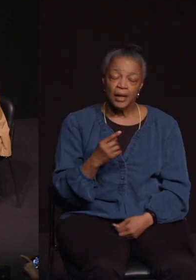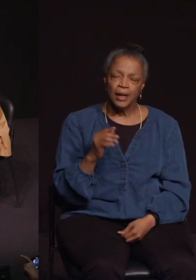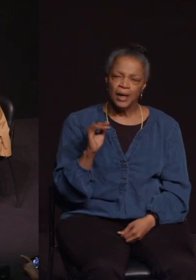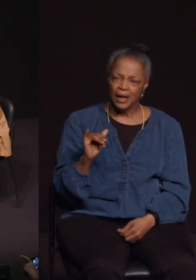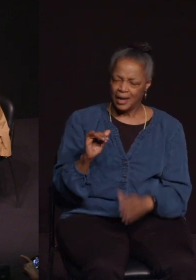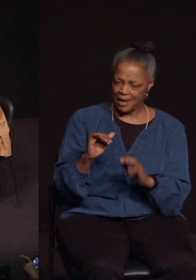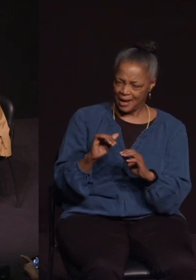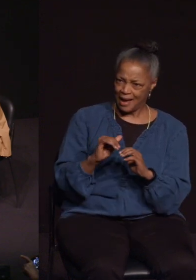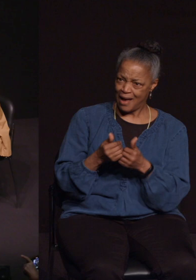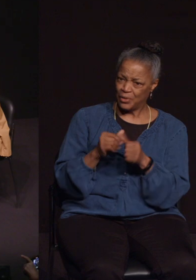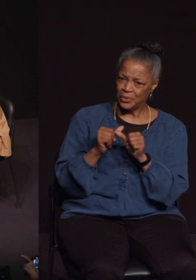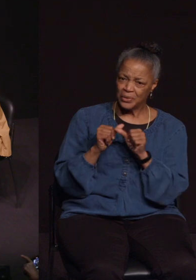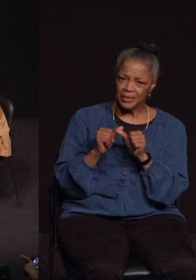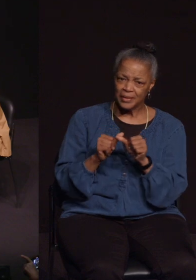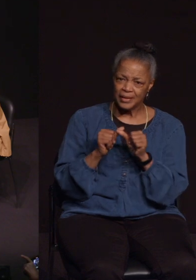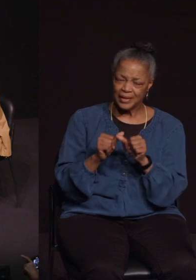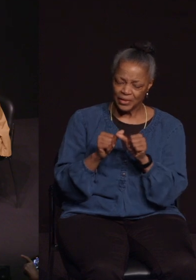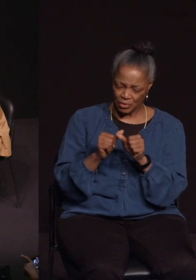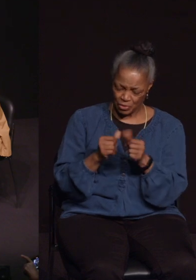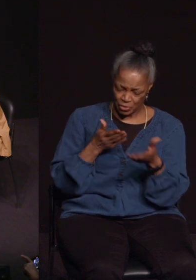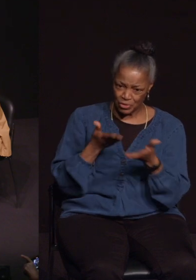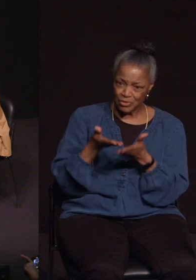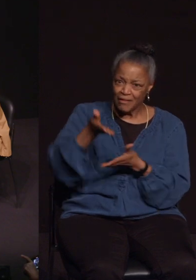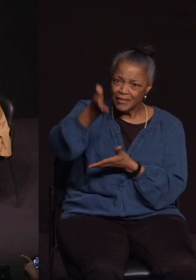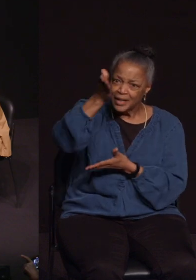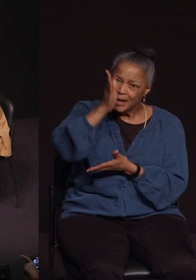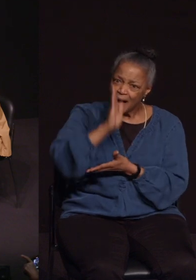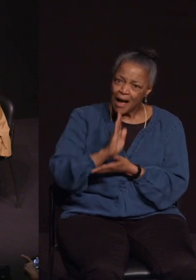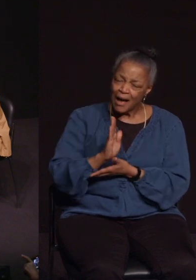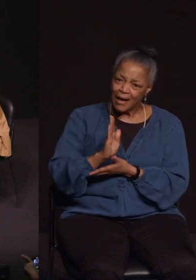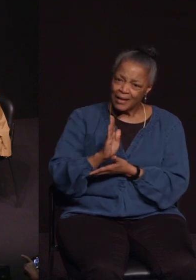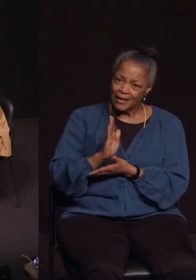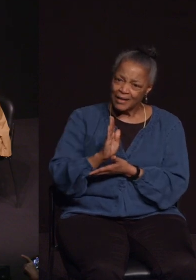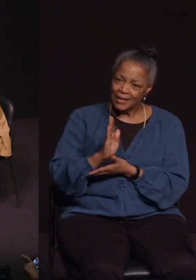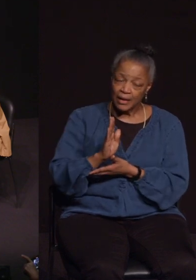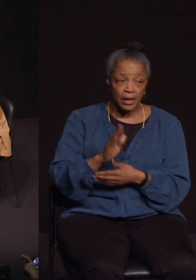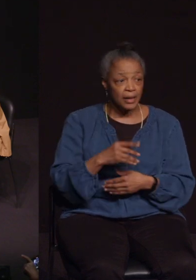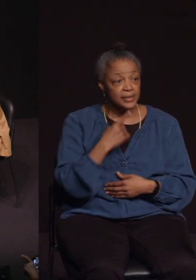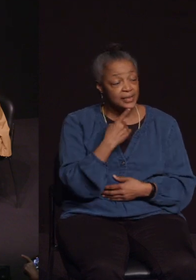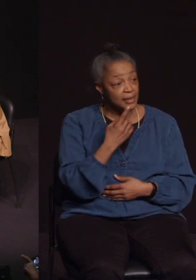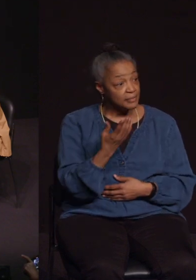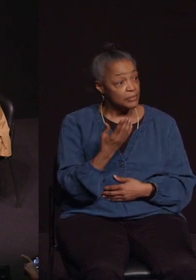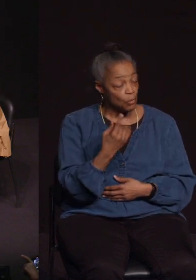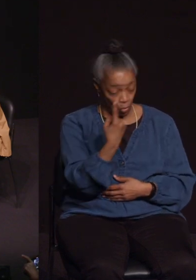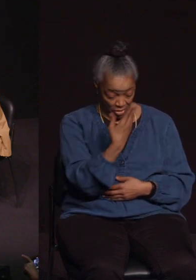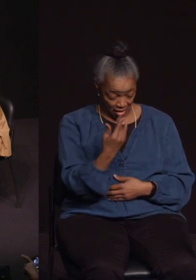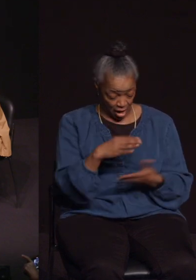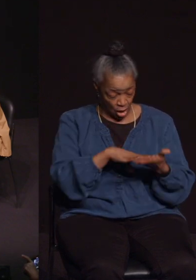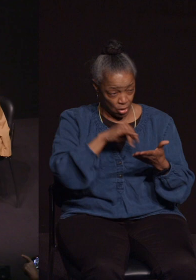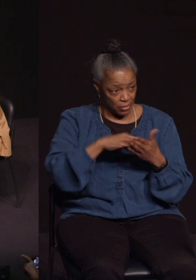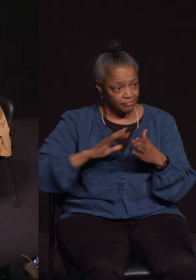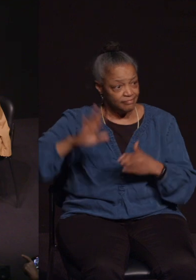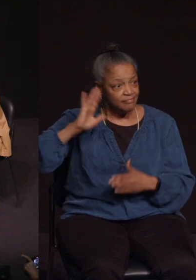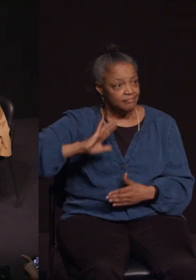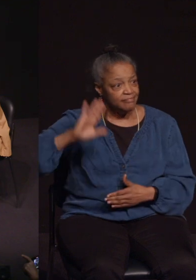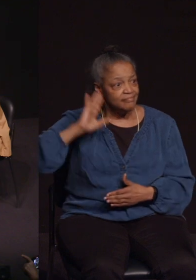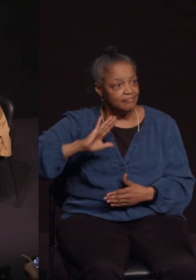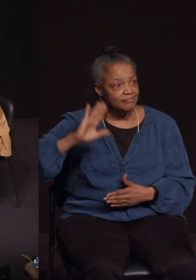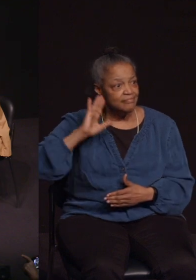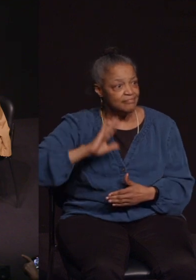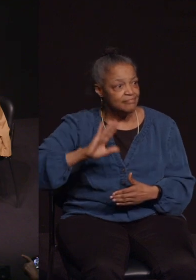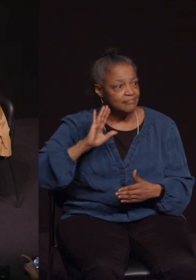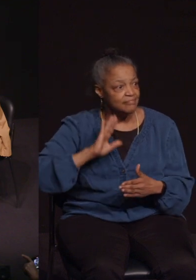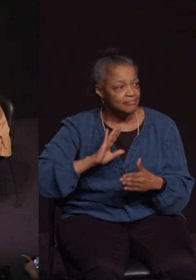how do you continue to serve God the way that you do? And I said, well, one thing I learned a long time ago is favor ain't